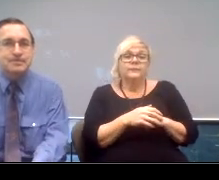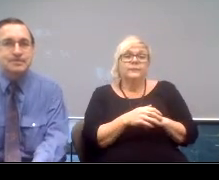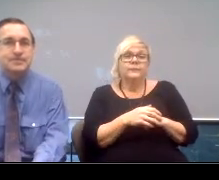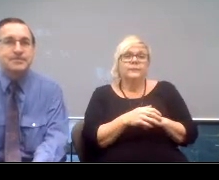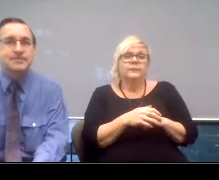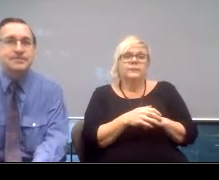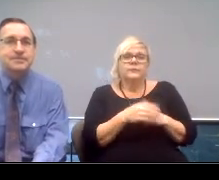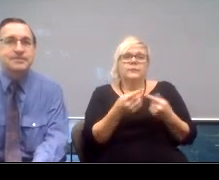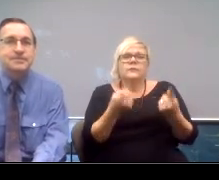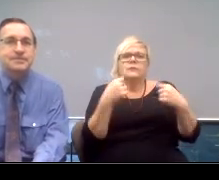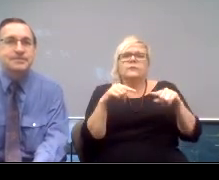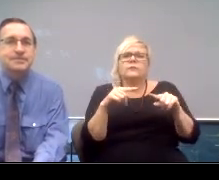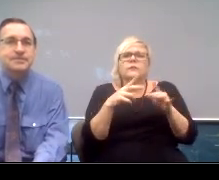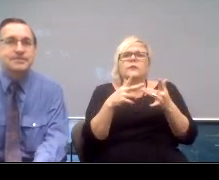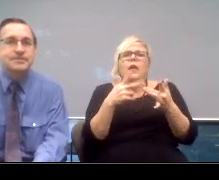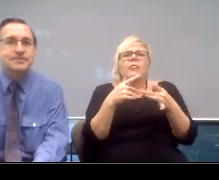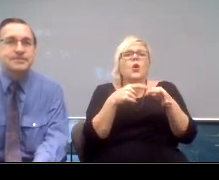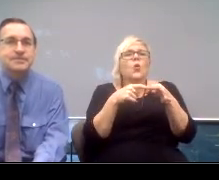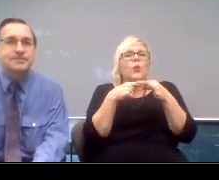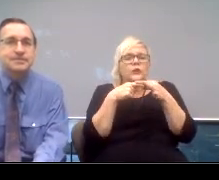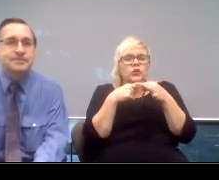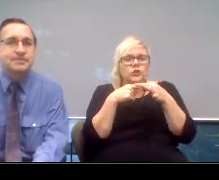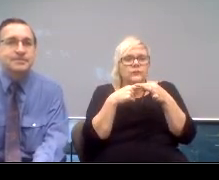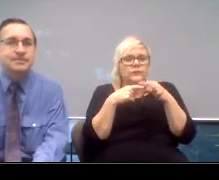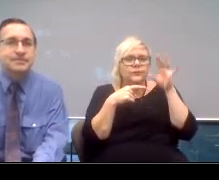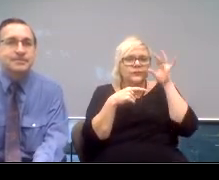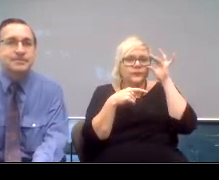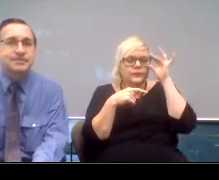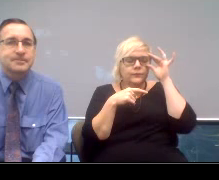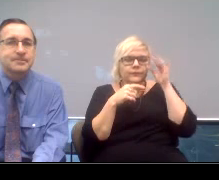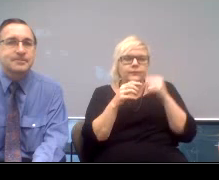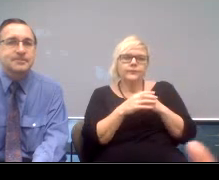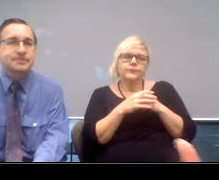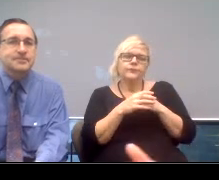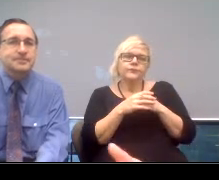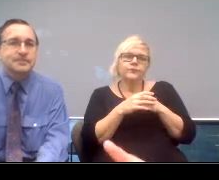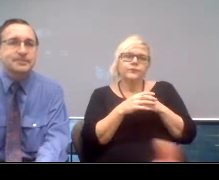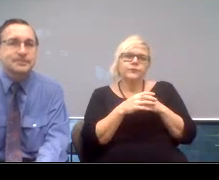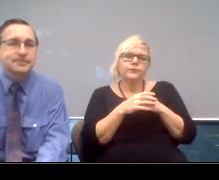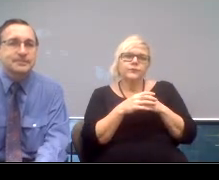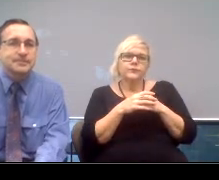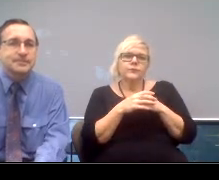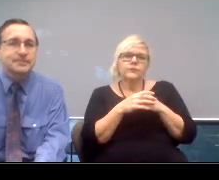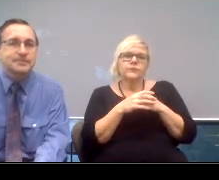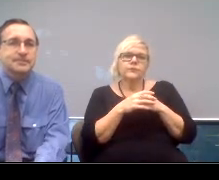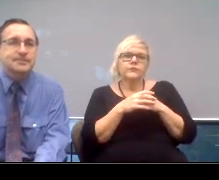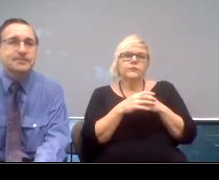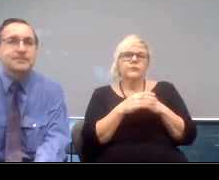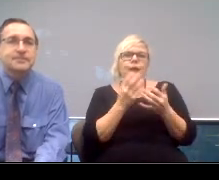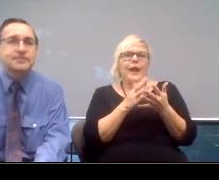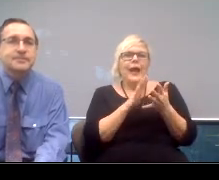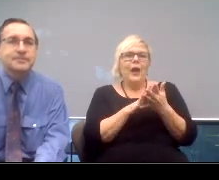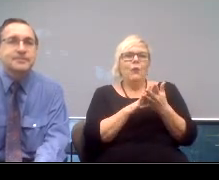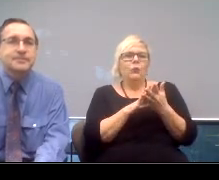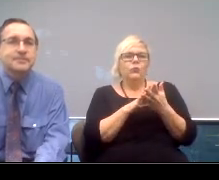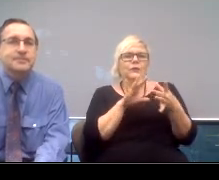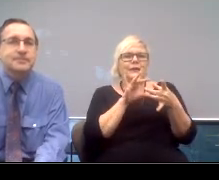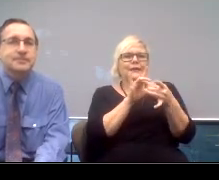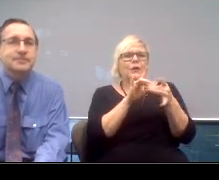I've got a question here regarding, I guess, the alignment to AUSKey.